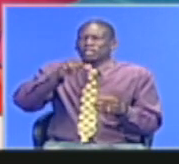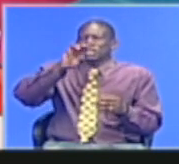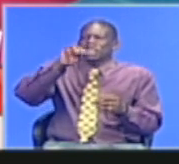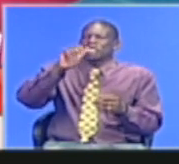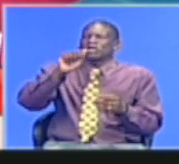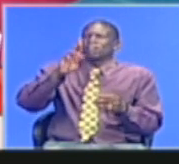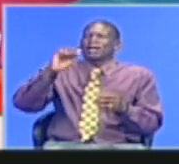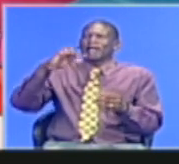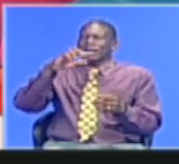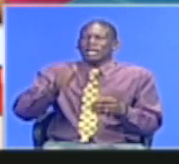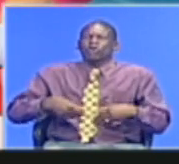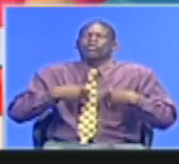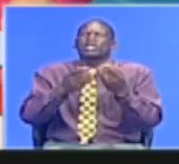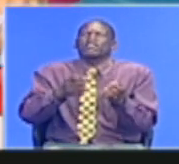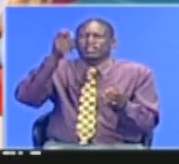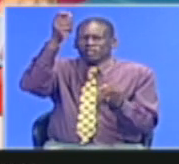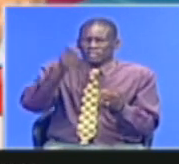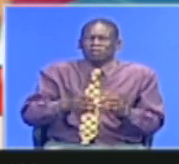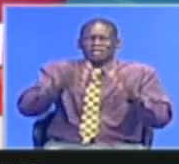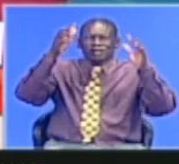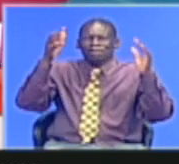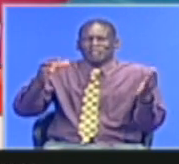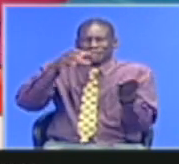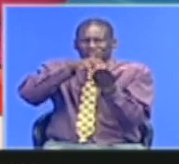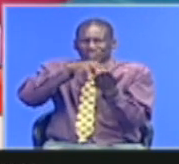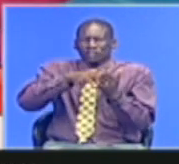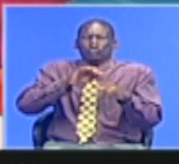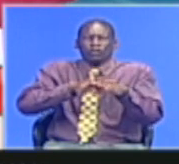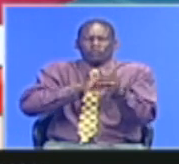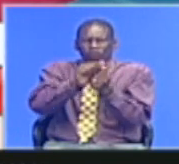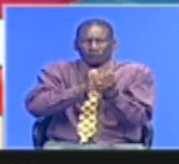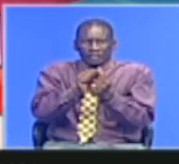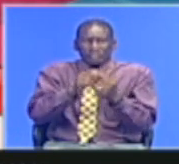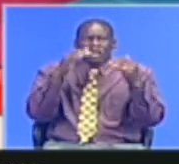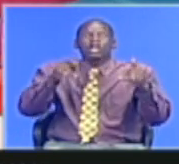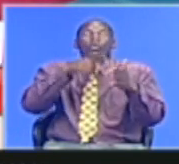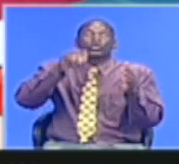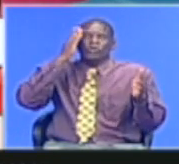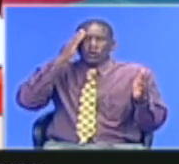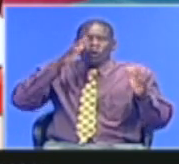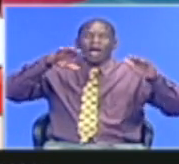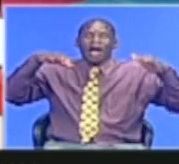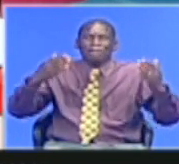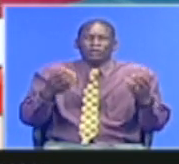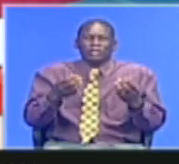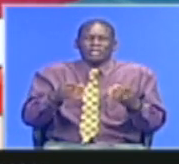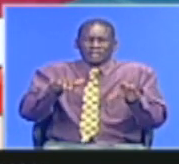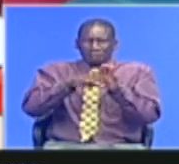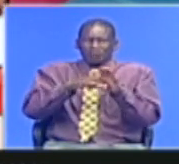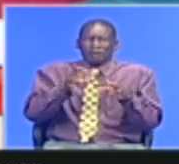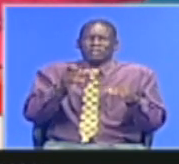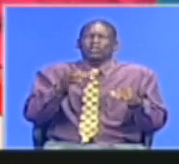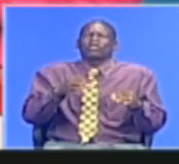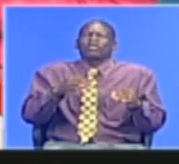will be delivering the ruling on his biggest case yet on Friday. But what do we know about the bench in red and black?